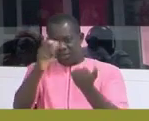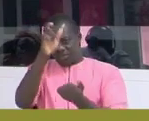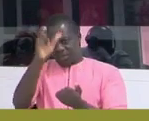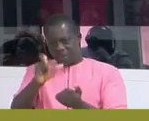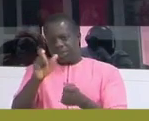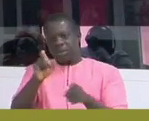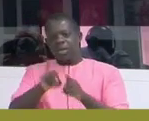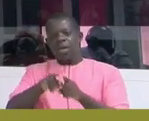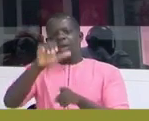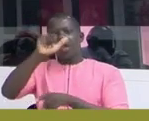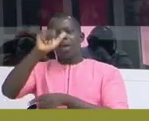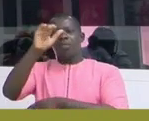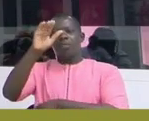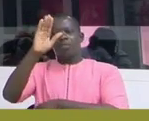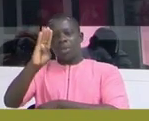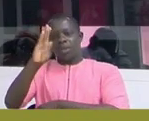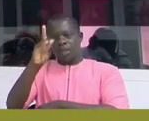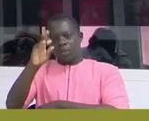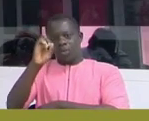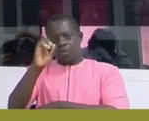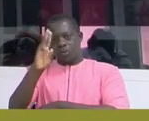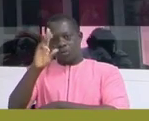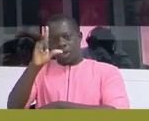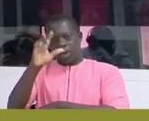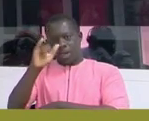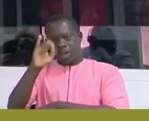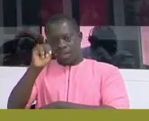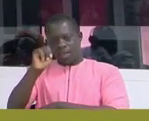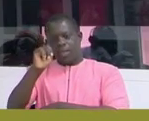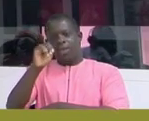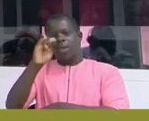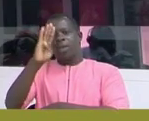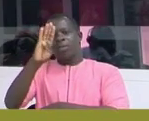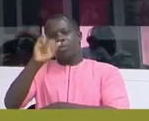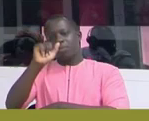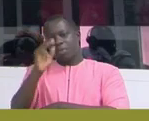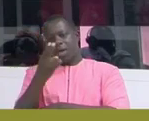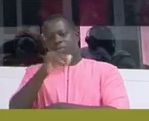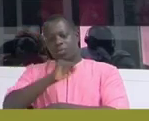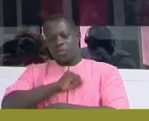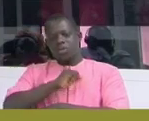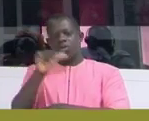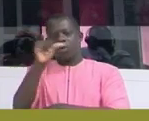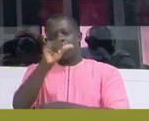the driver that was there. Truck driver, he was a truck driver.